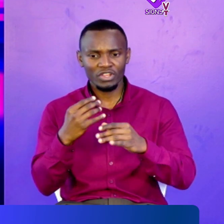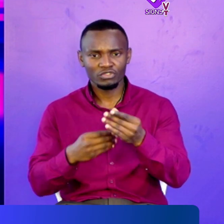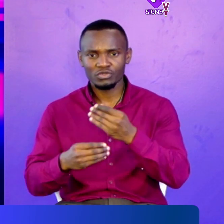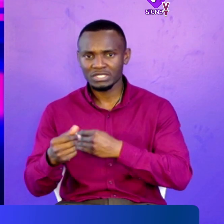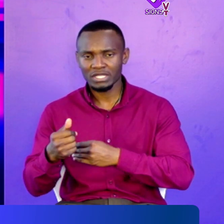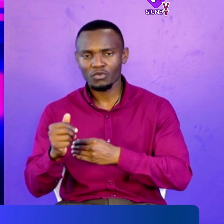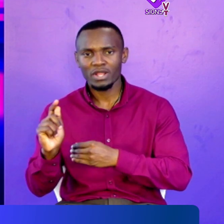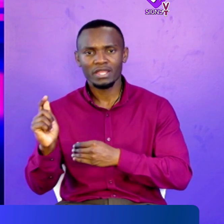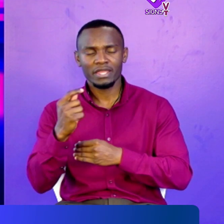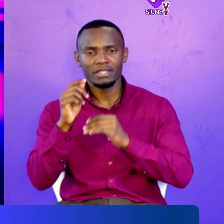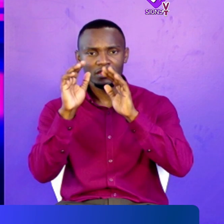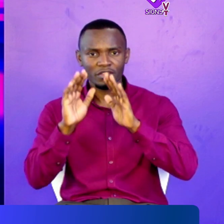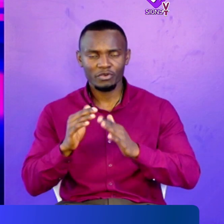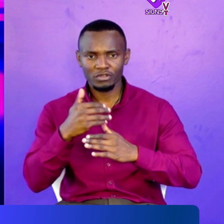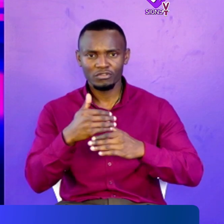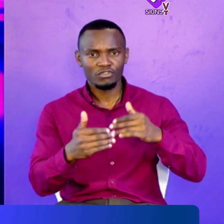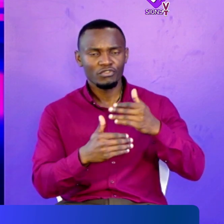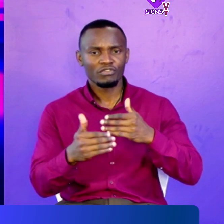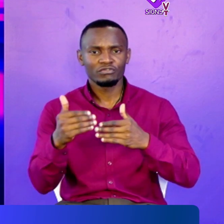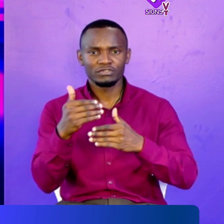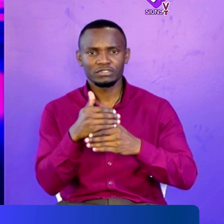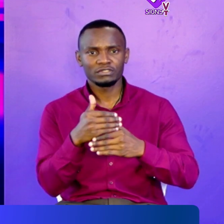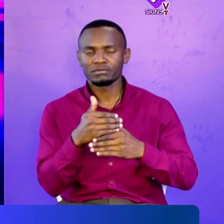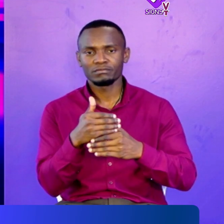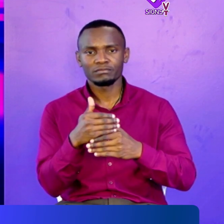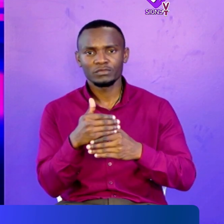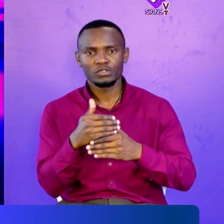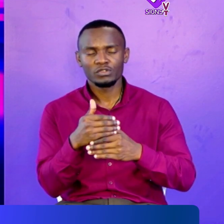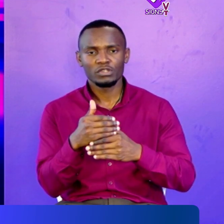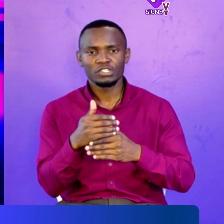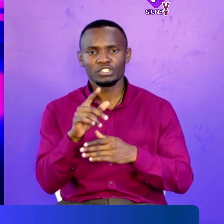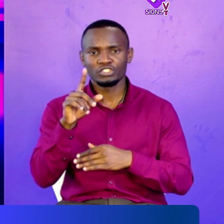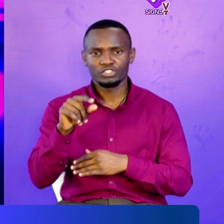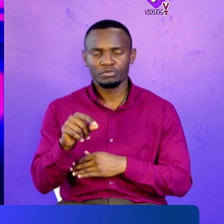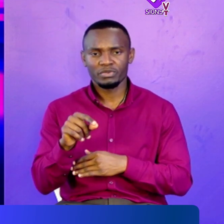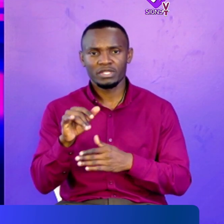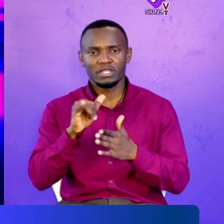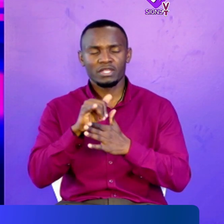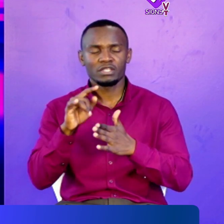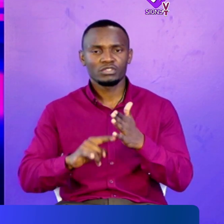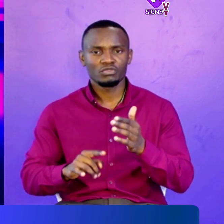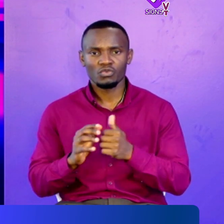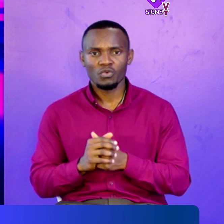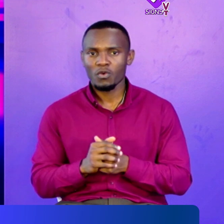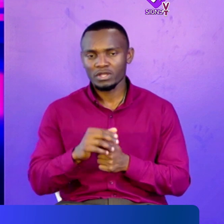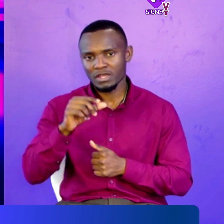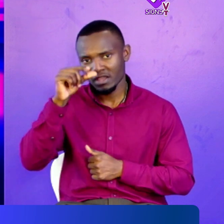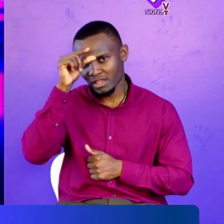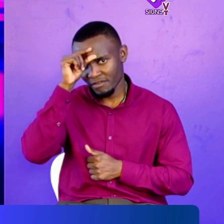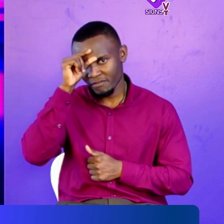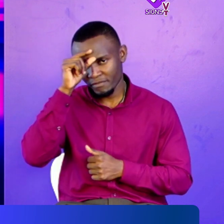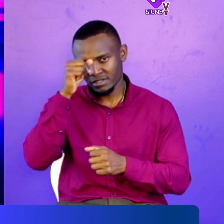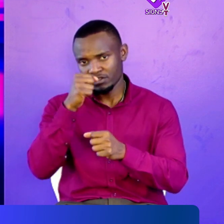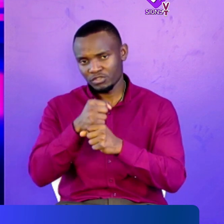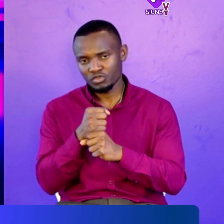infrastructure on the cheap are the modus operandi of this disgraced